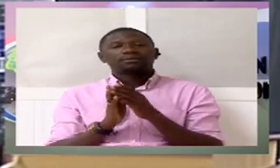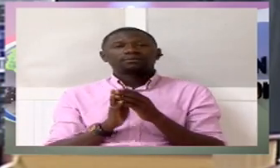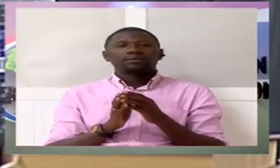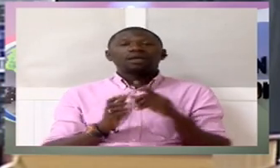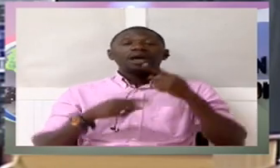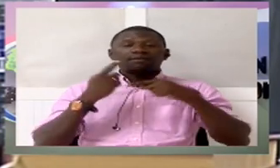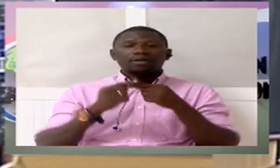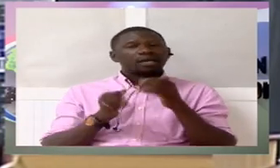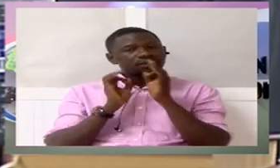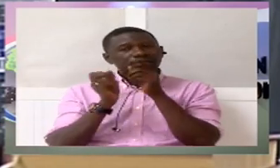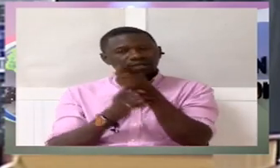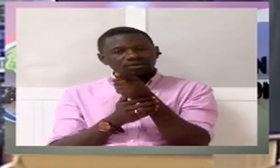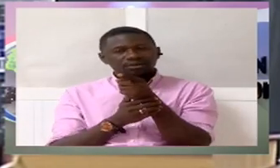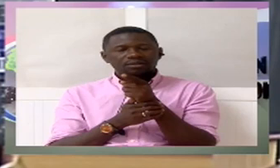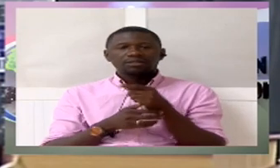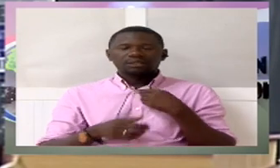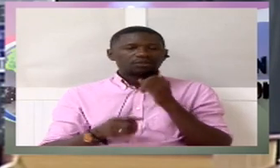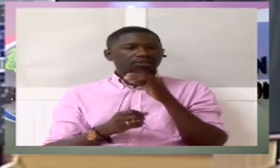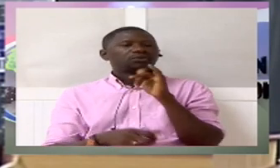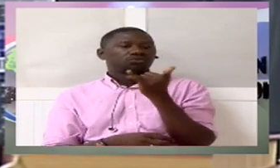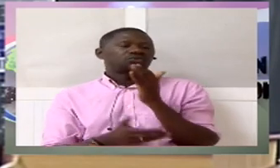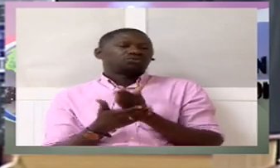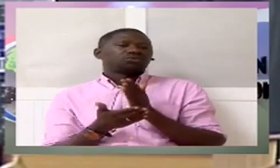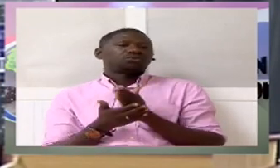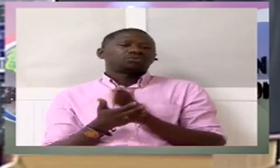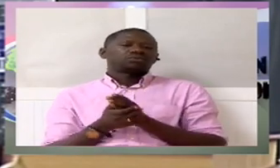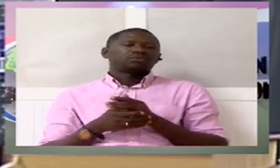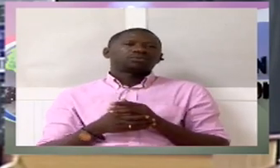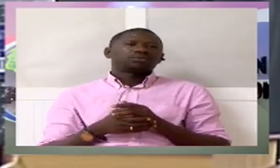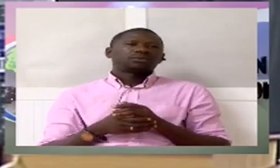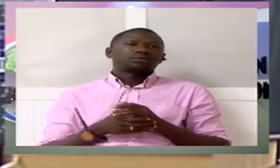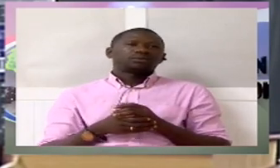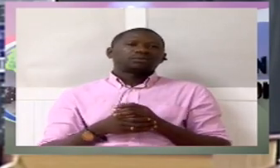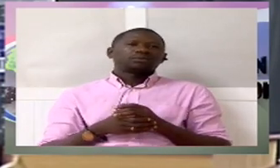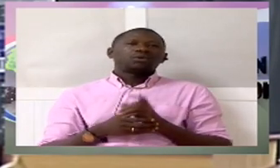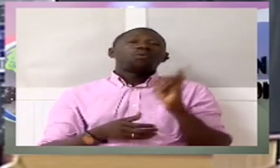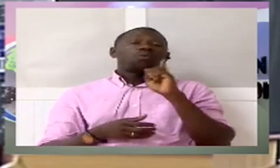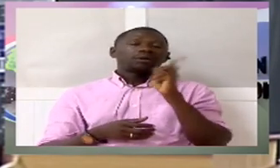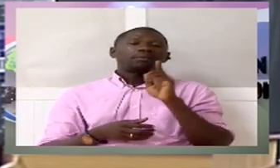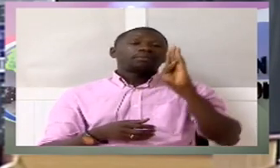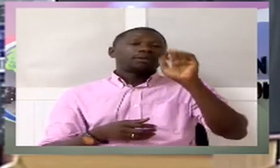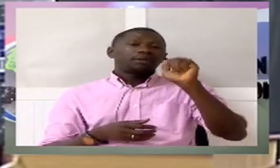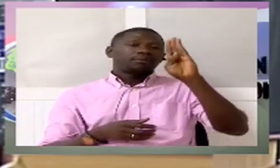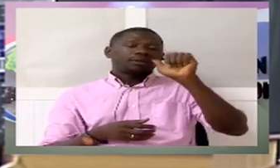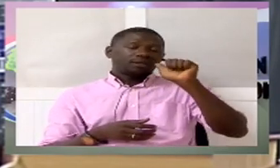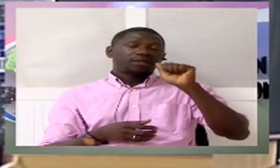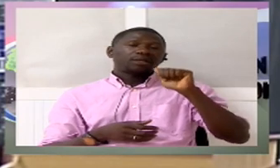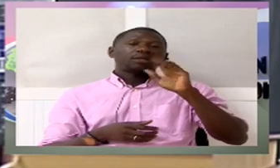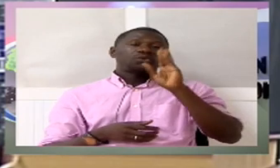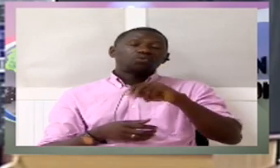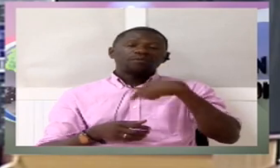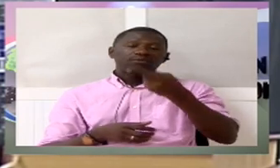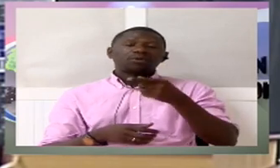I said that to him, he said to me, it is true. He said what Baba did for the